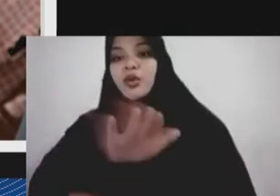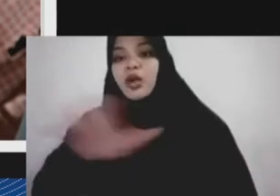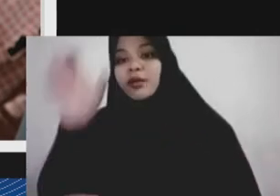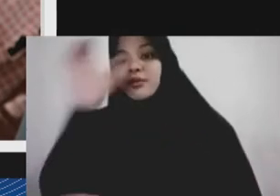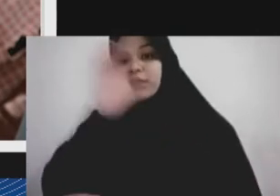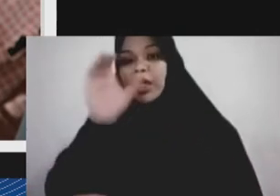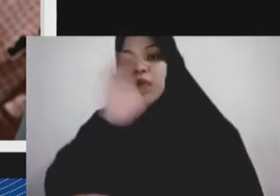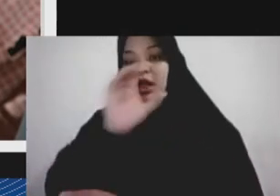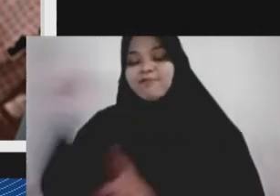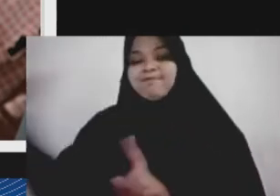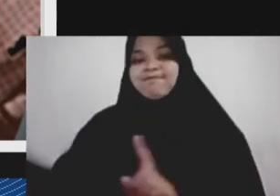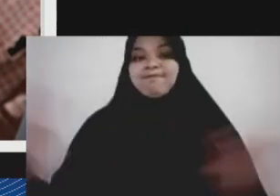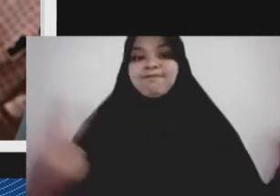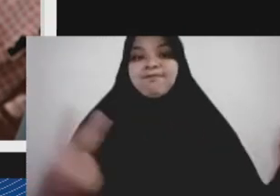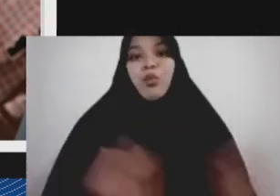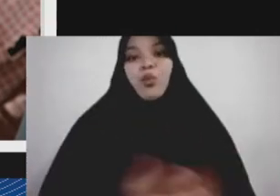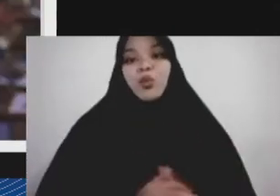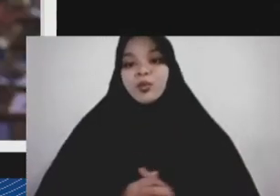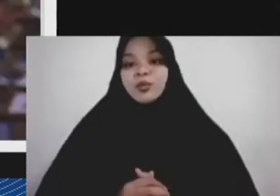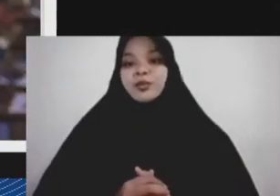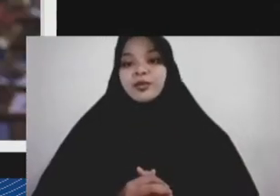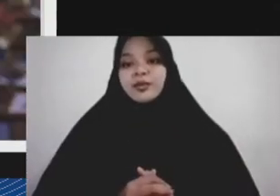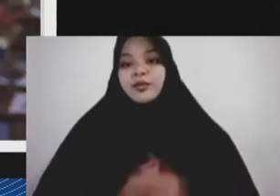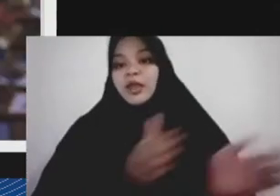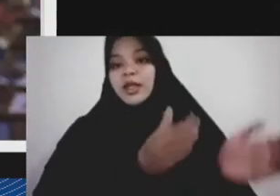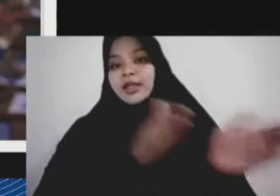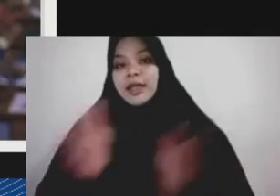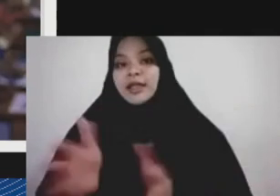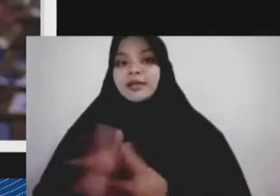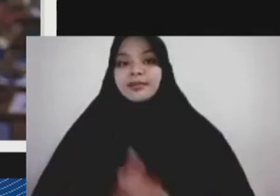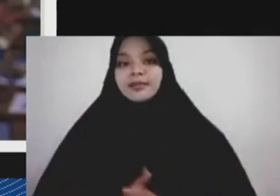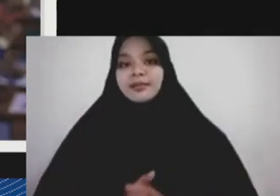attention. Next slide, please.